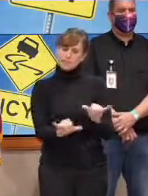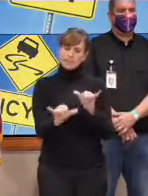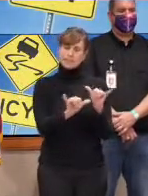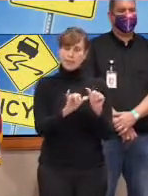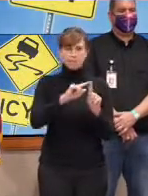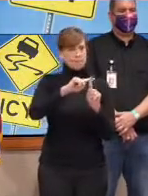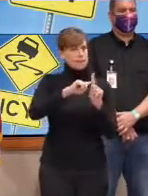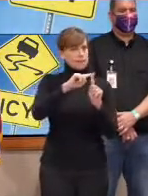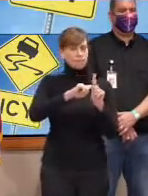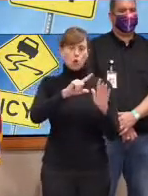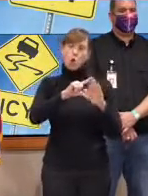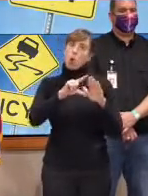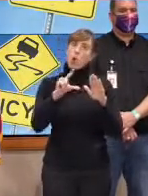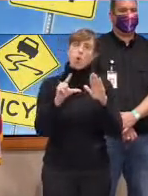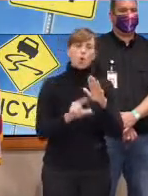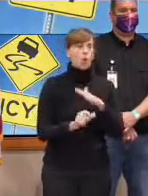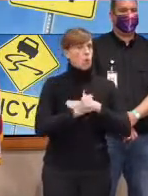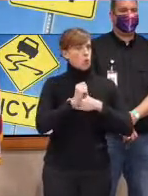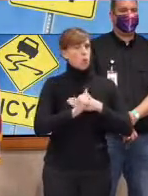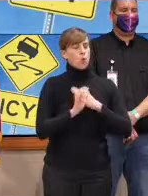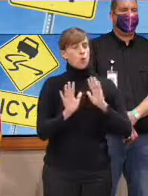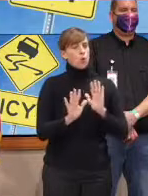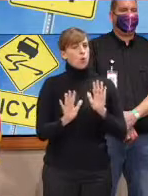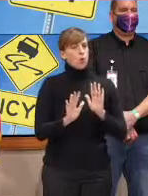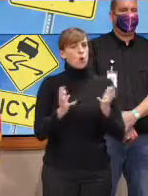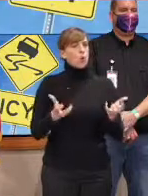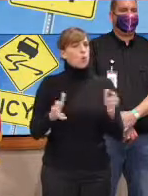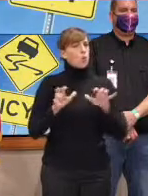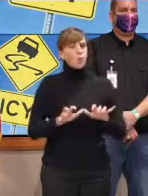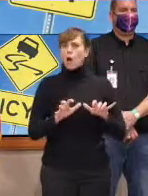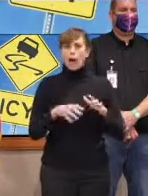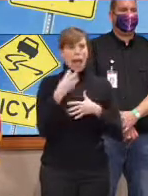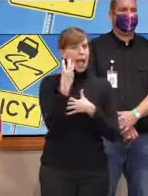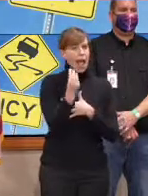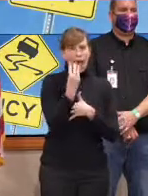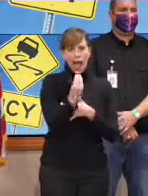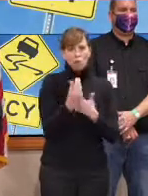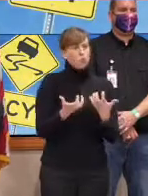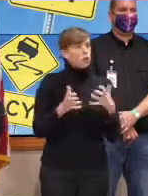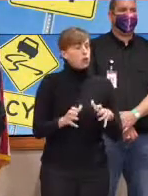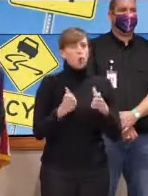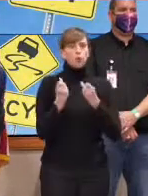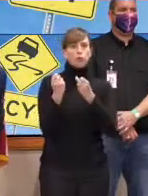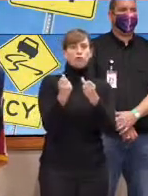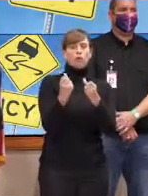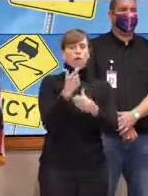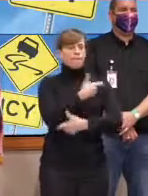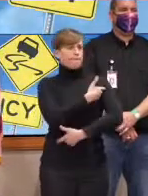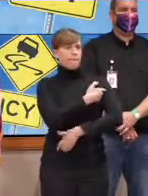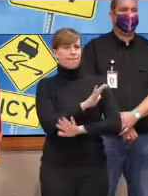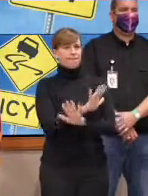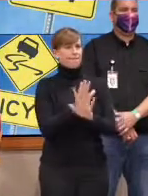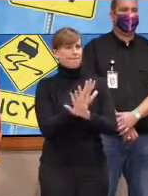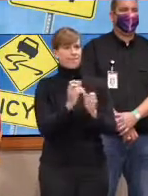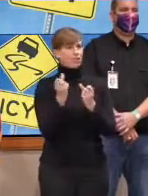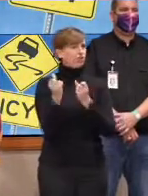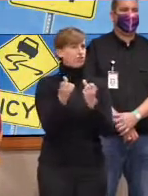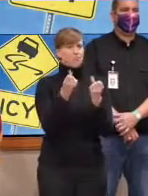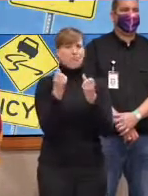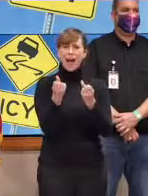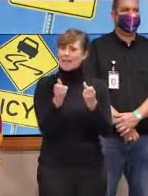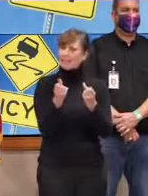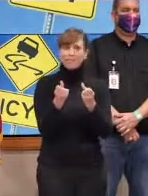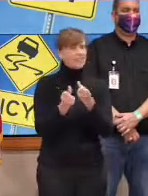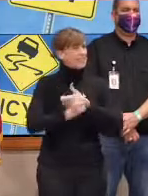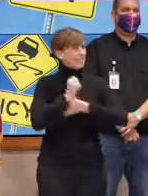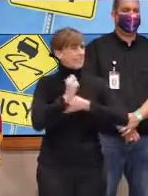out, we're not going to want to encourage people to go out, even to get a vaccine. It'll be a situation where driving itself would